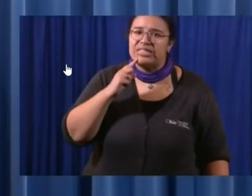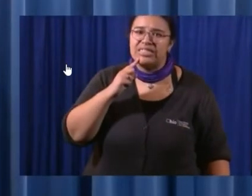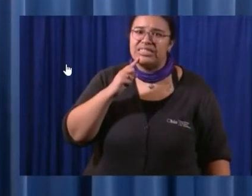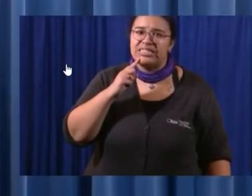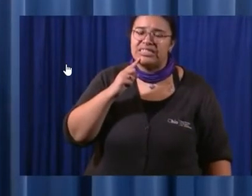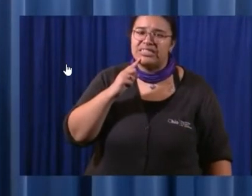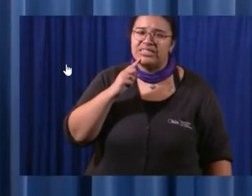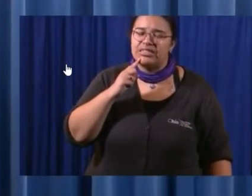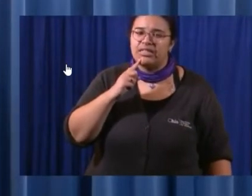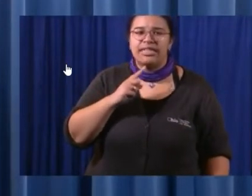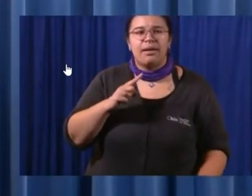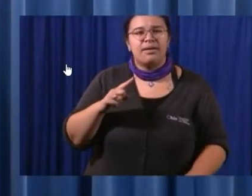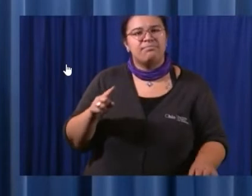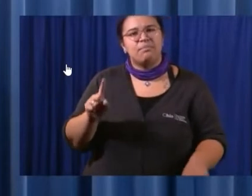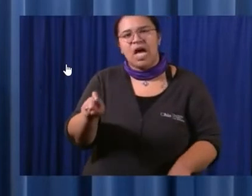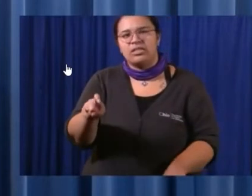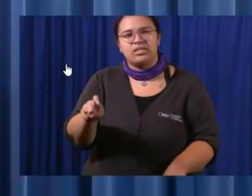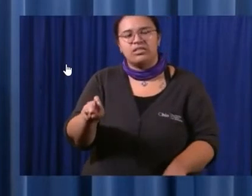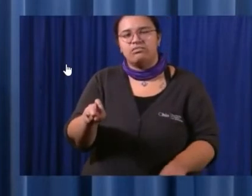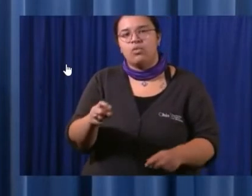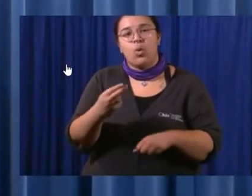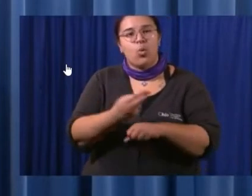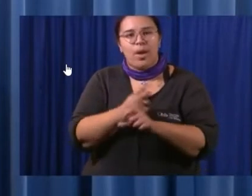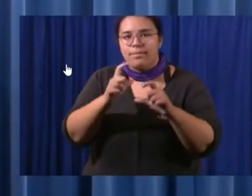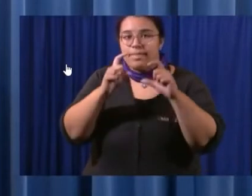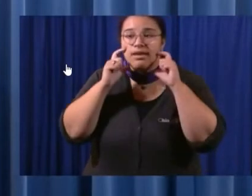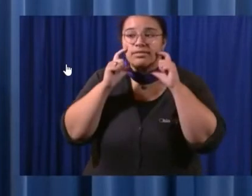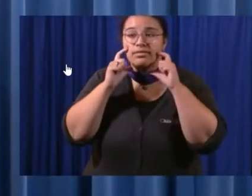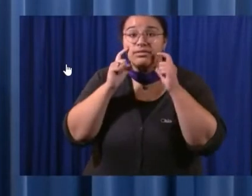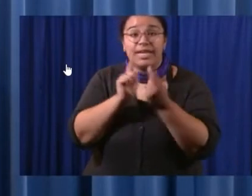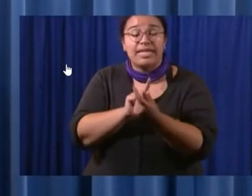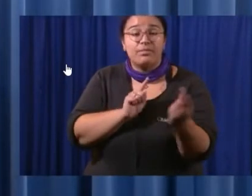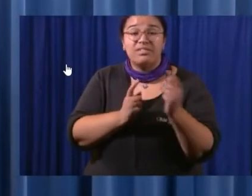distance, be careful, be smart.